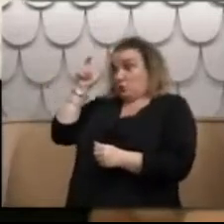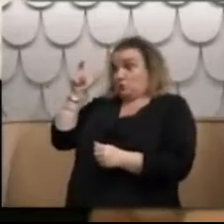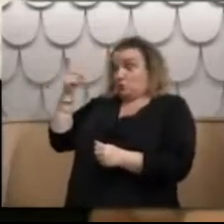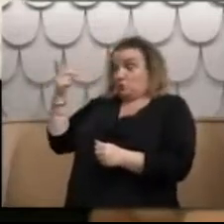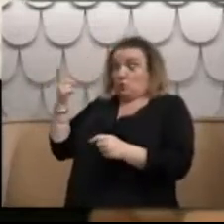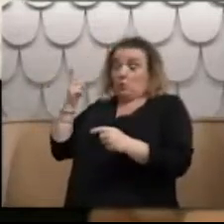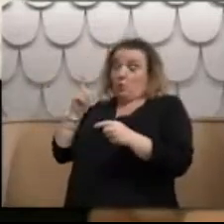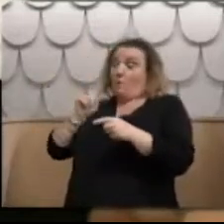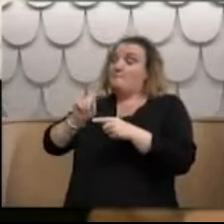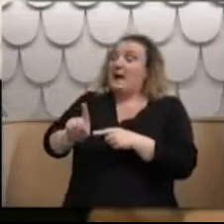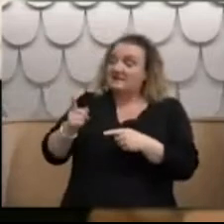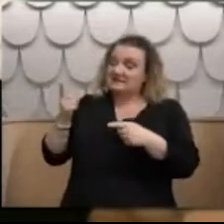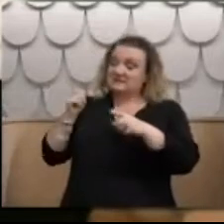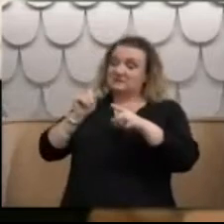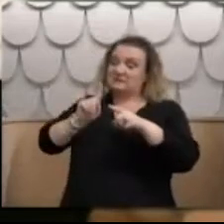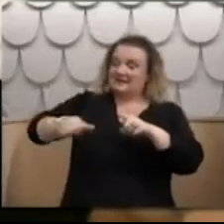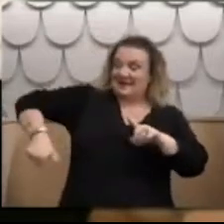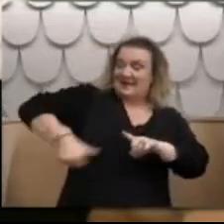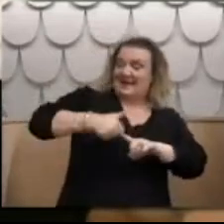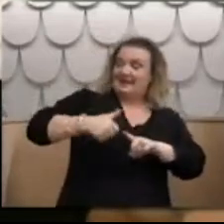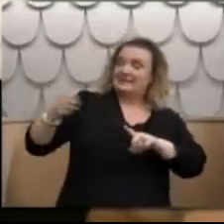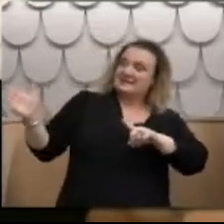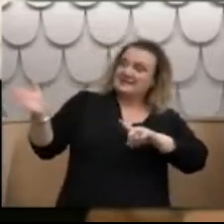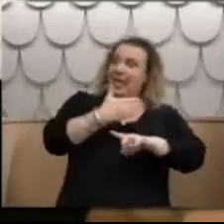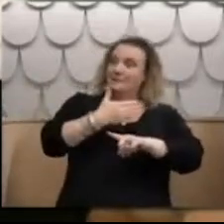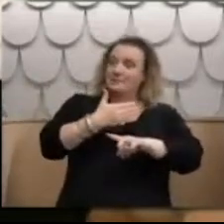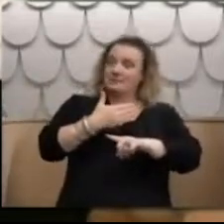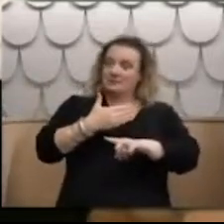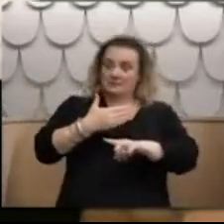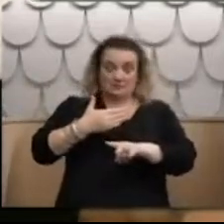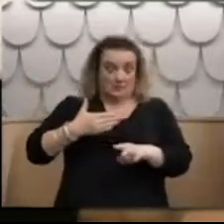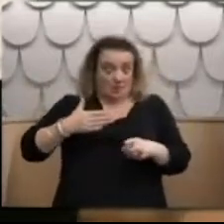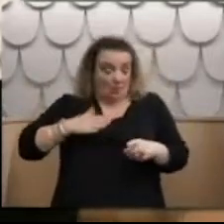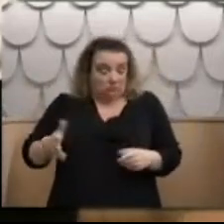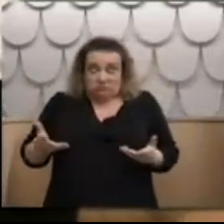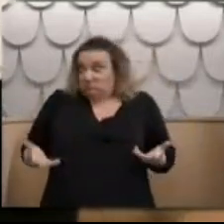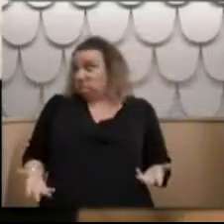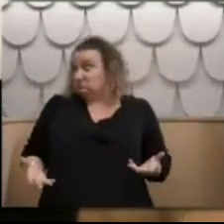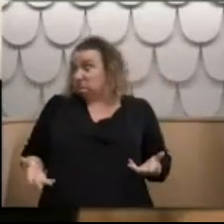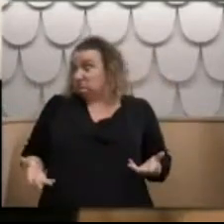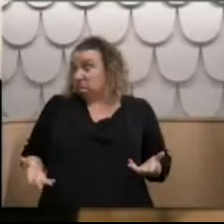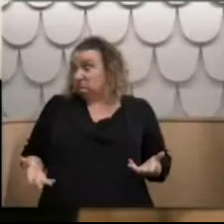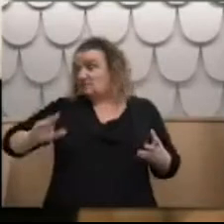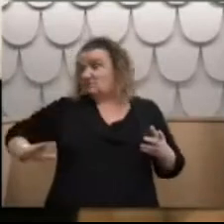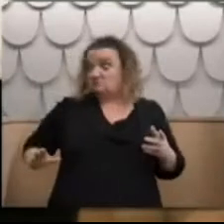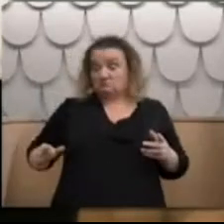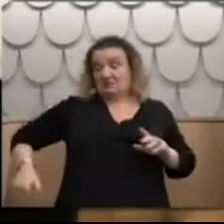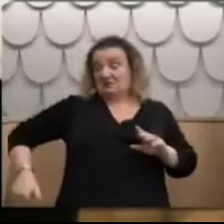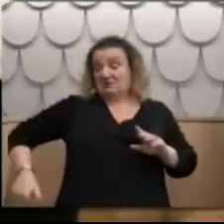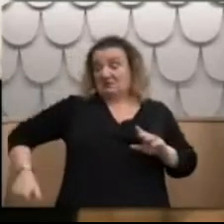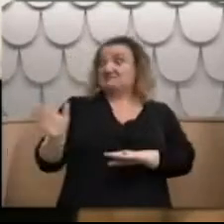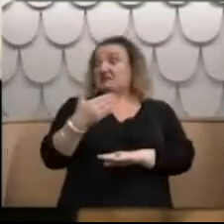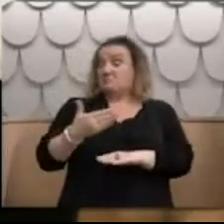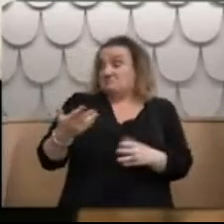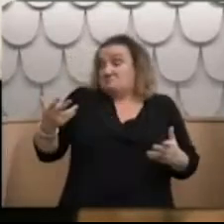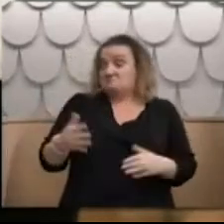me and kick me and slap me just because they wanted to and just because they could.